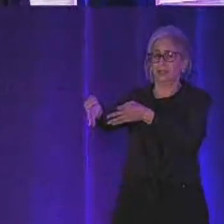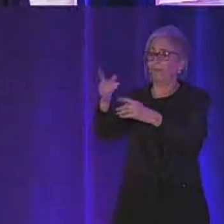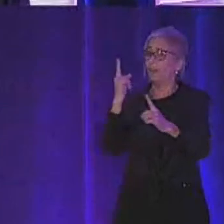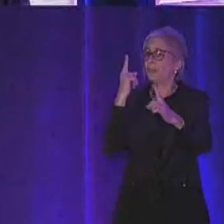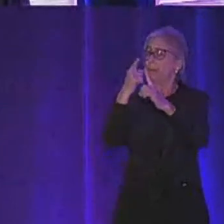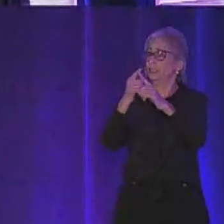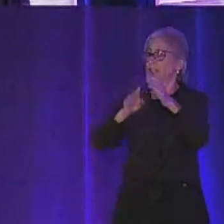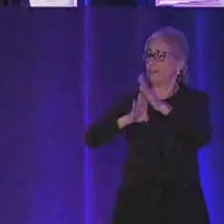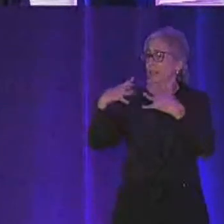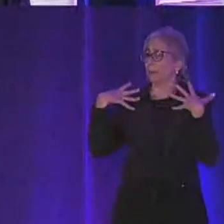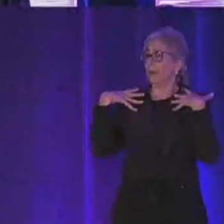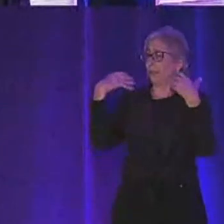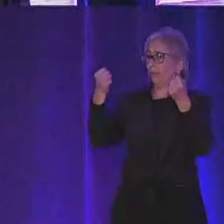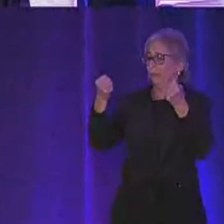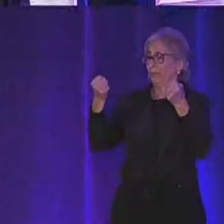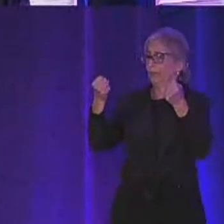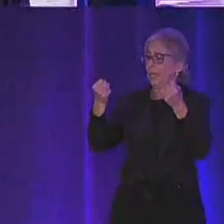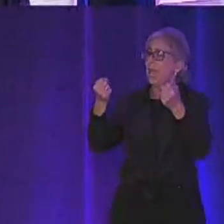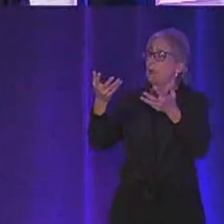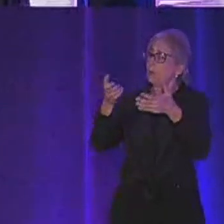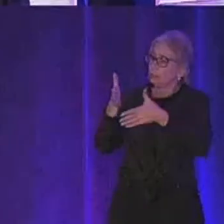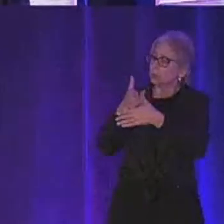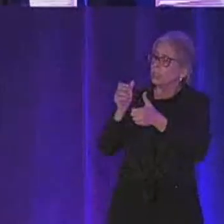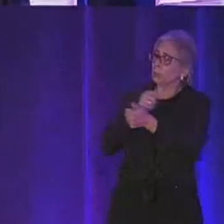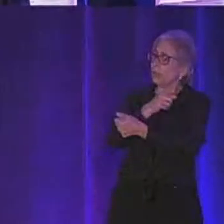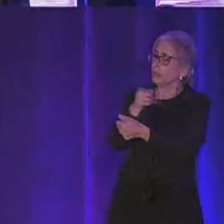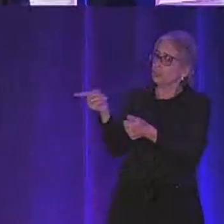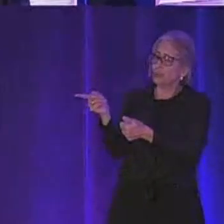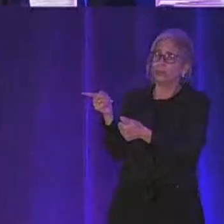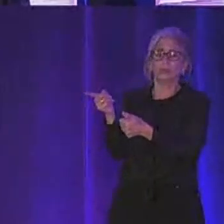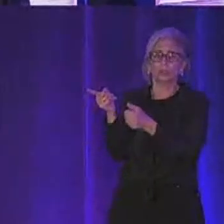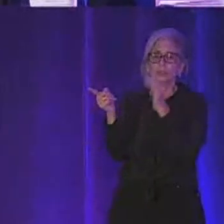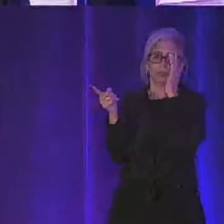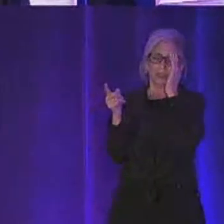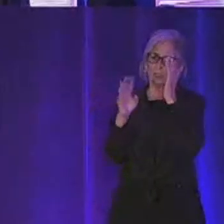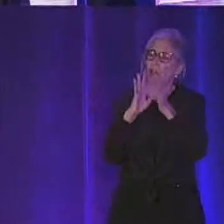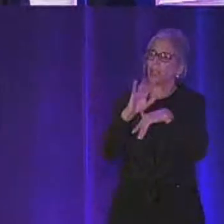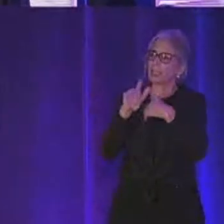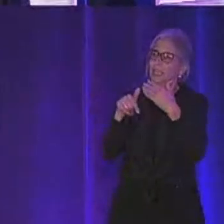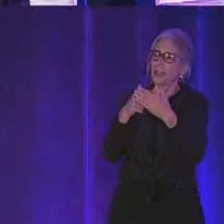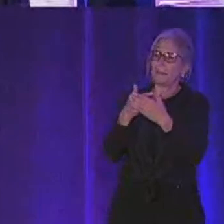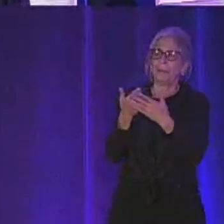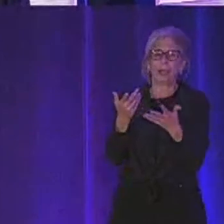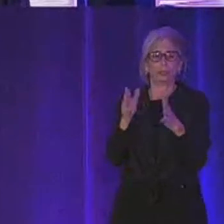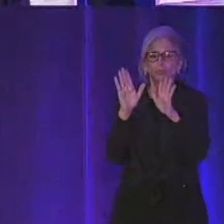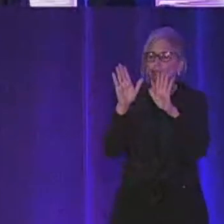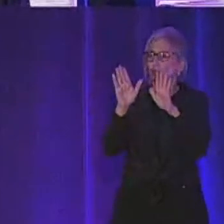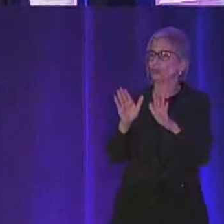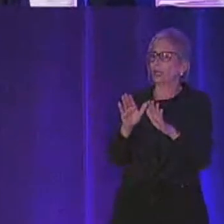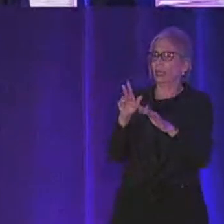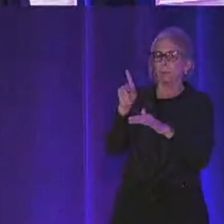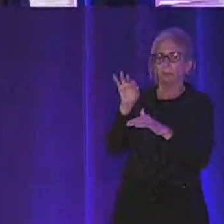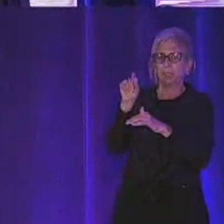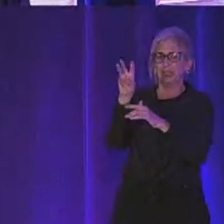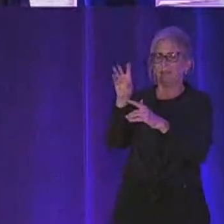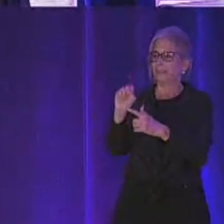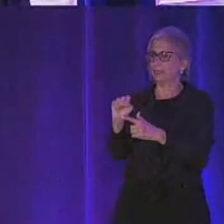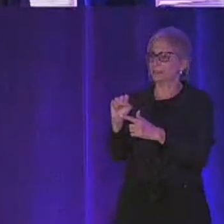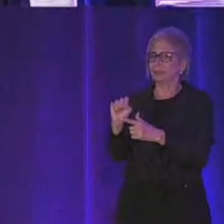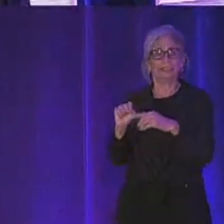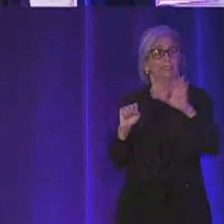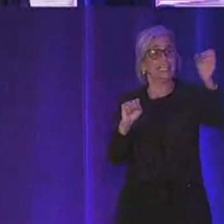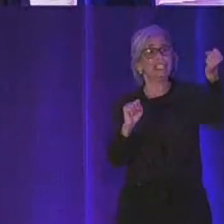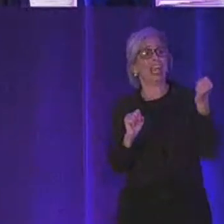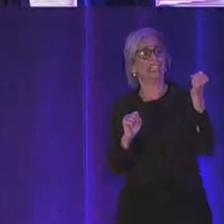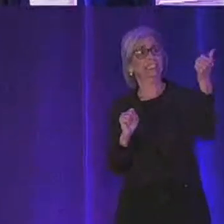health. I want to share with you, so Sunil did a talk yesterday about PartyKit, great primitive. And similar, yeah,